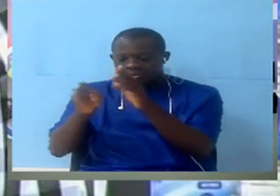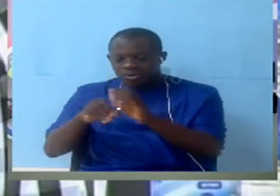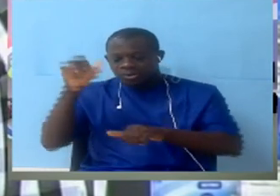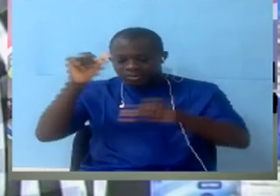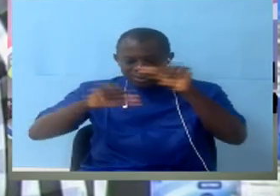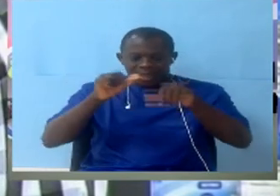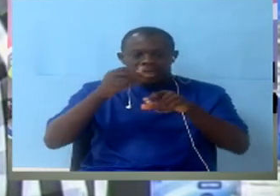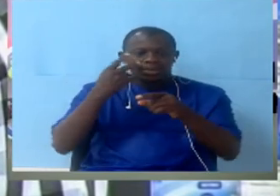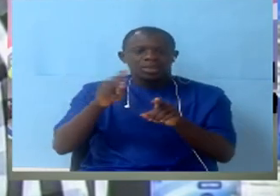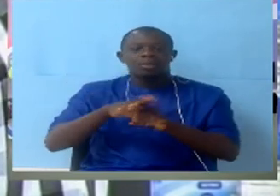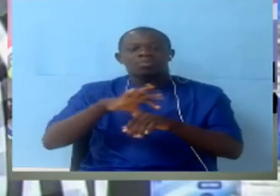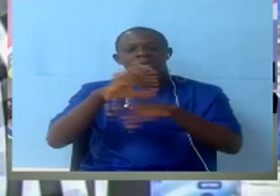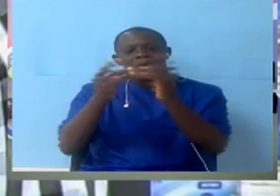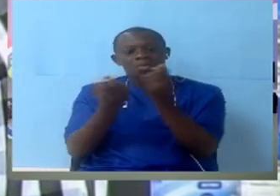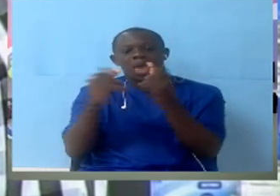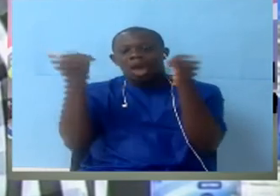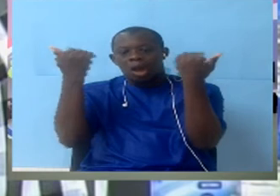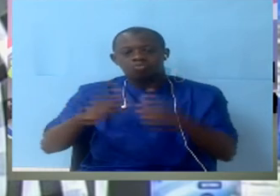scrutinized.